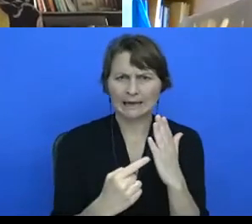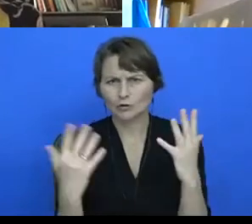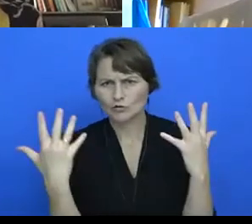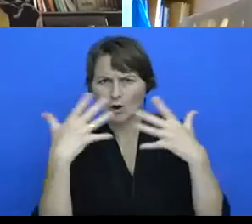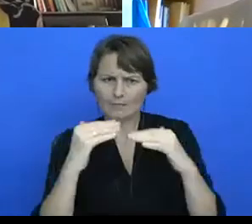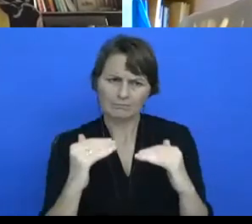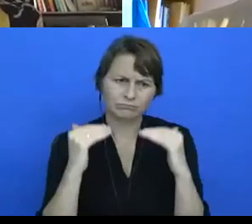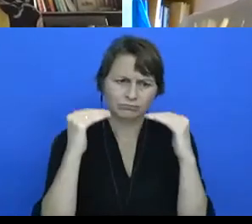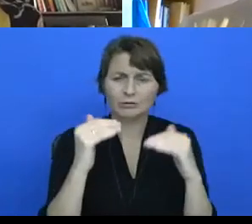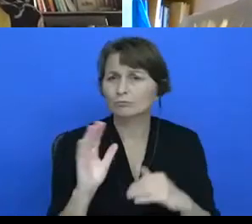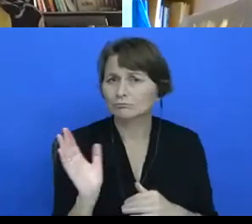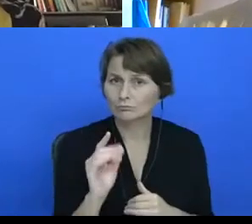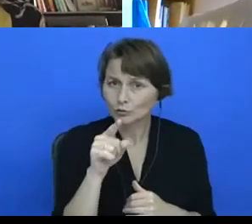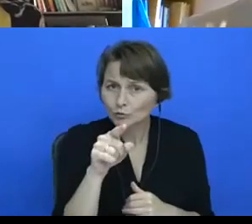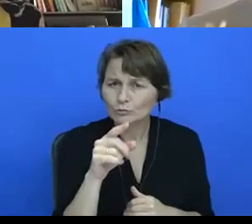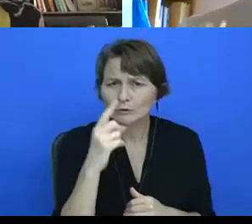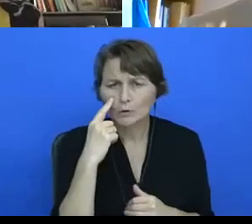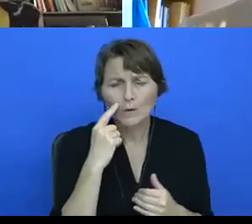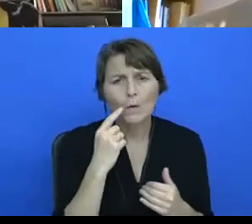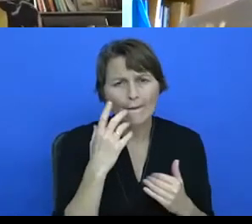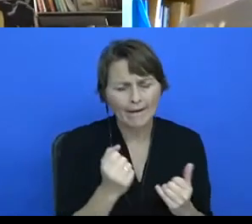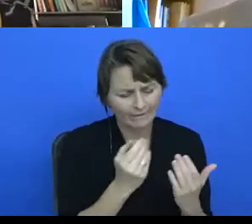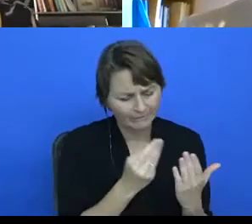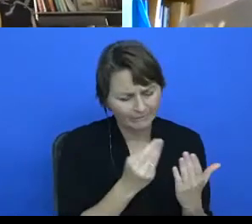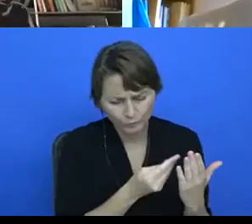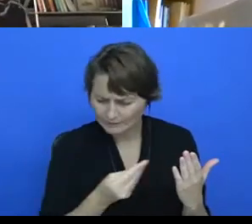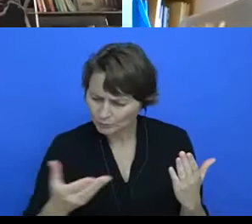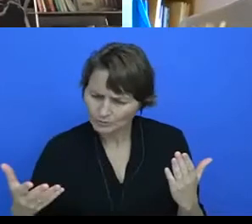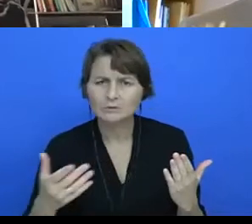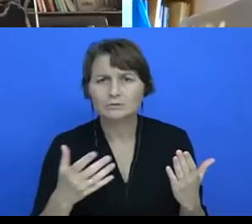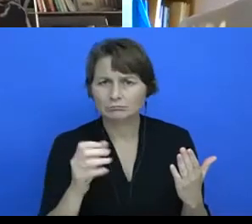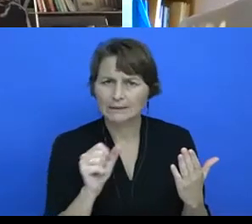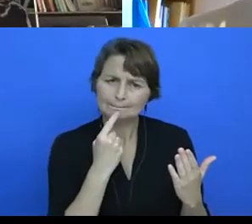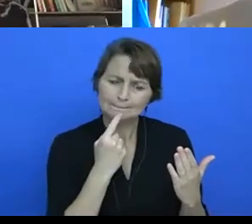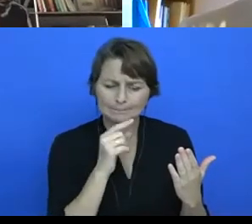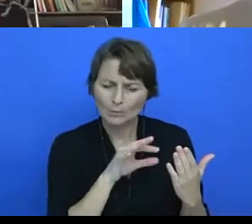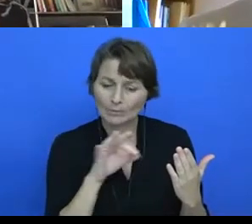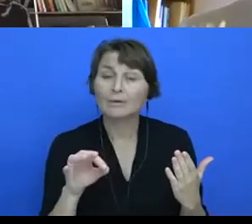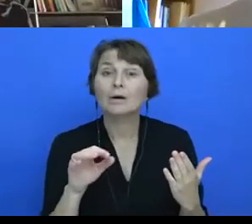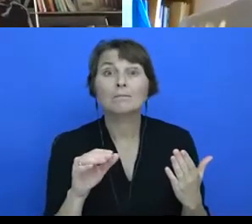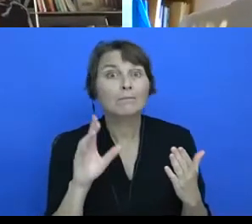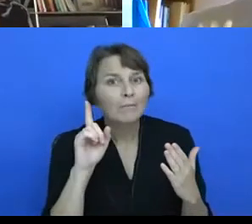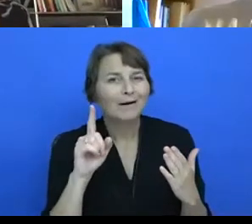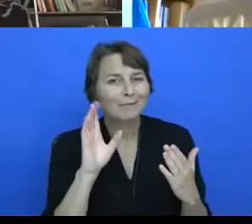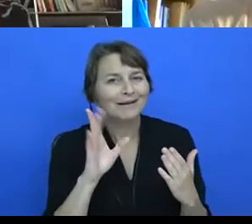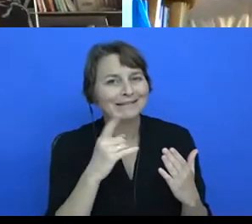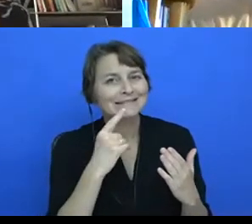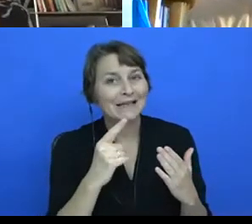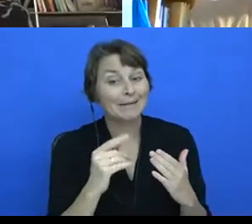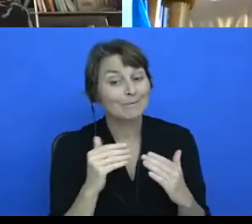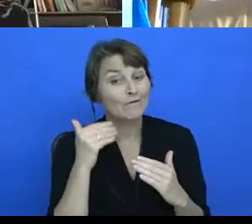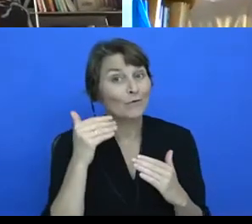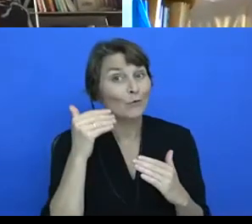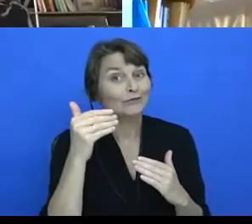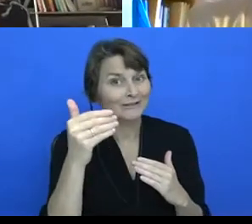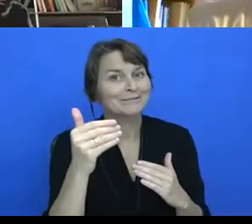on the resources that you've got. And bear in mind, you can't do everything. I think expectations are going to be higher for future online conferences because we've all got better at it, we've